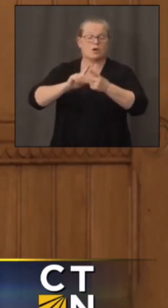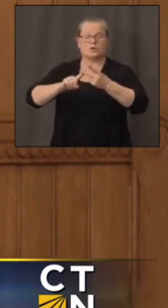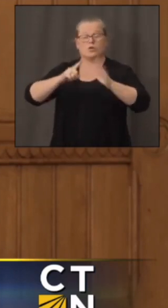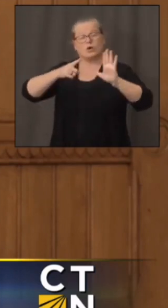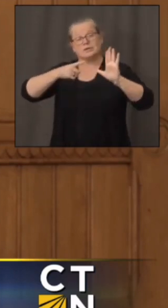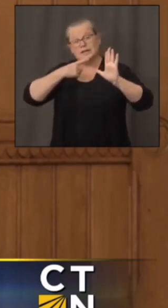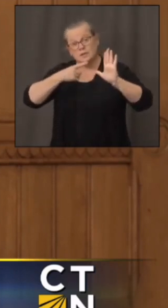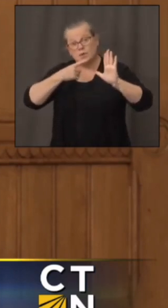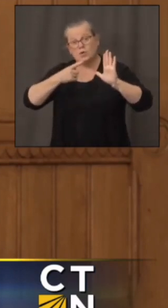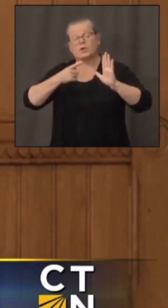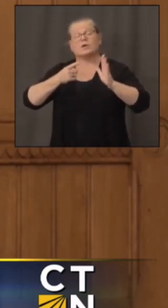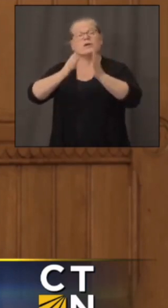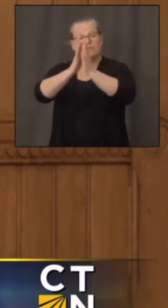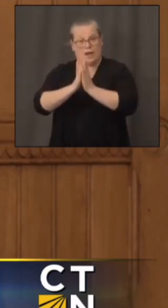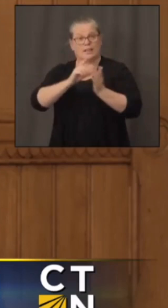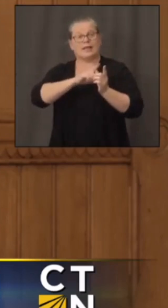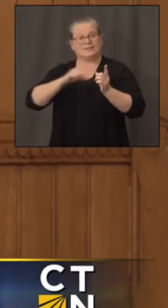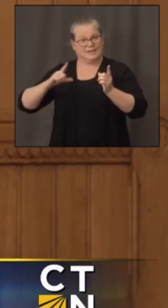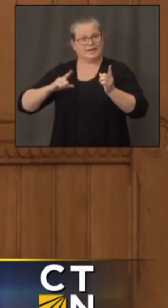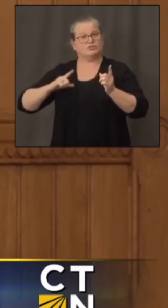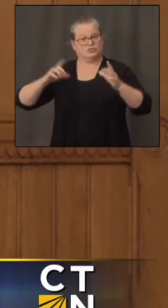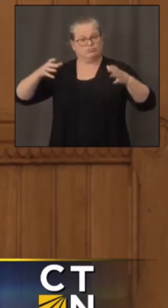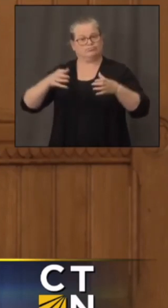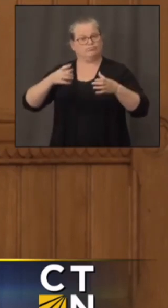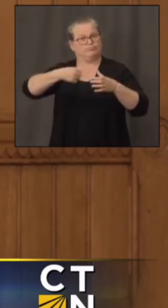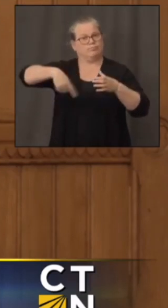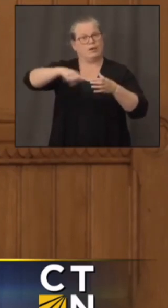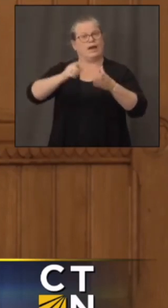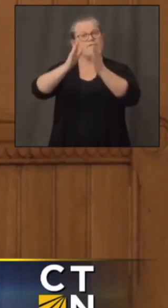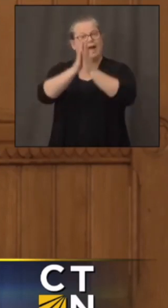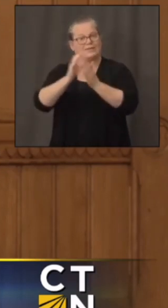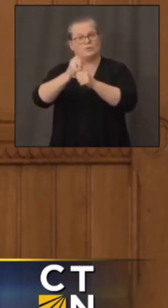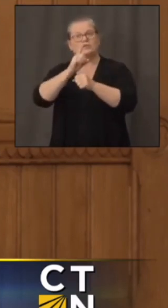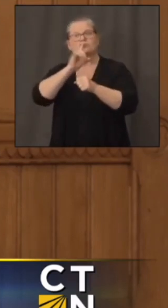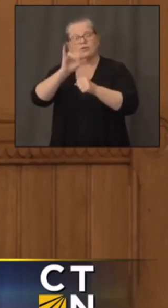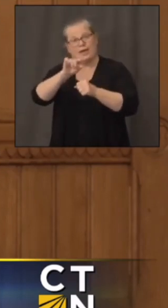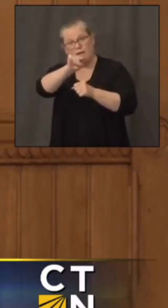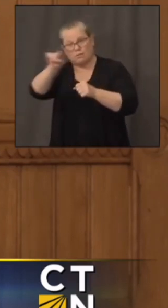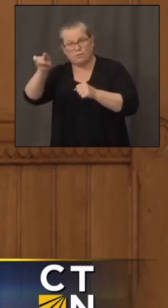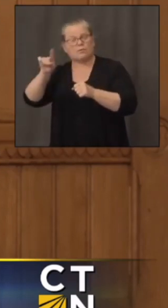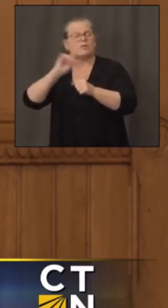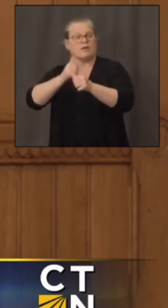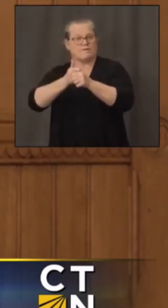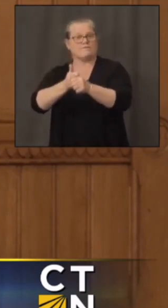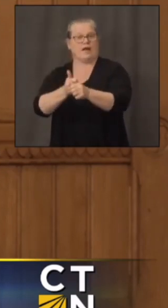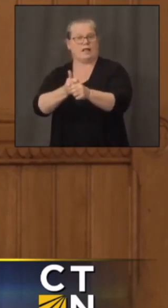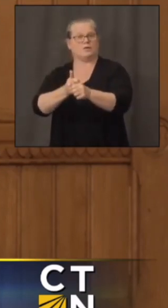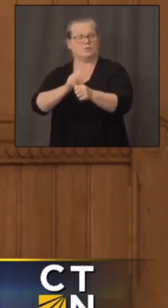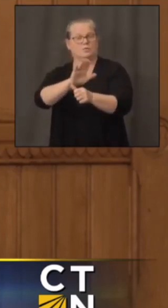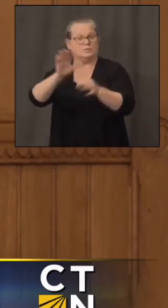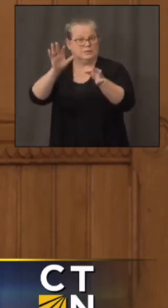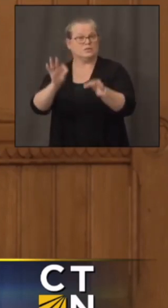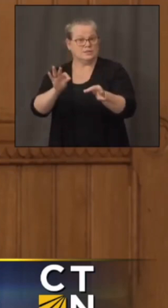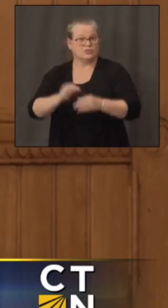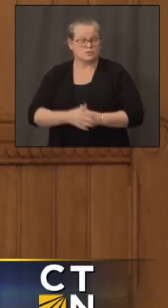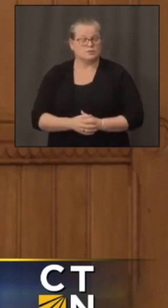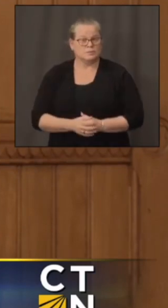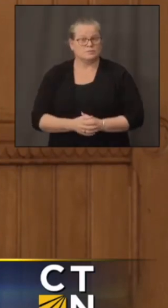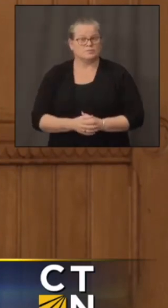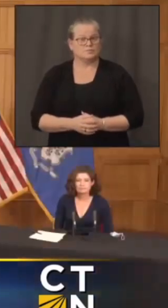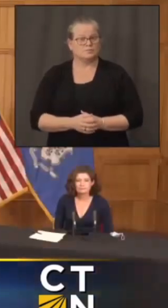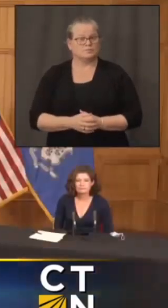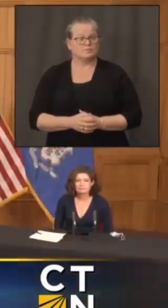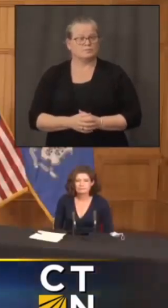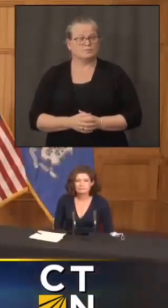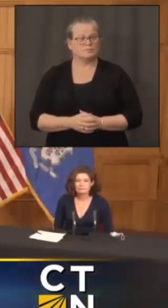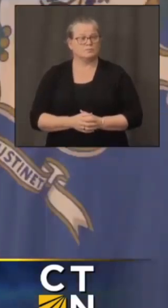the legislature to ensure that members of the General Assembly are also informed about PURA's decision making. I would say, Paul,